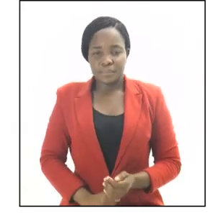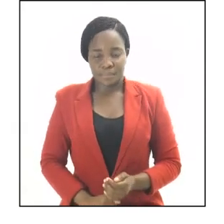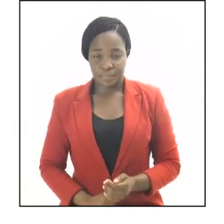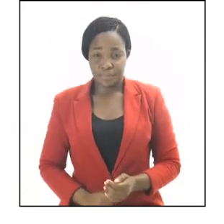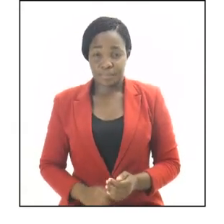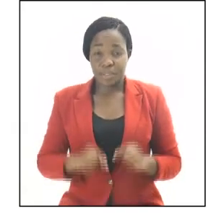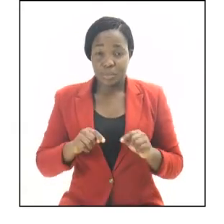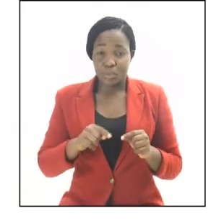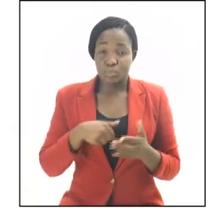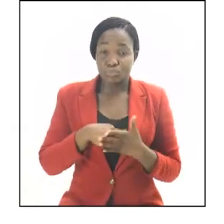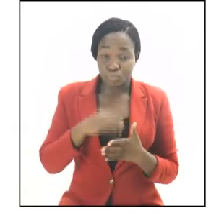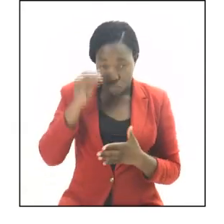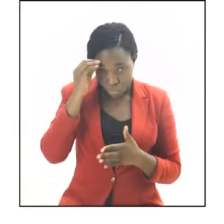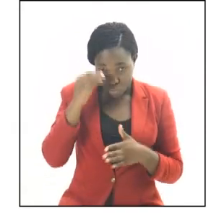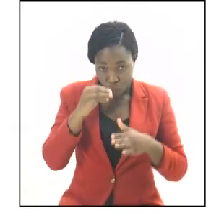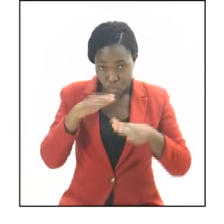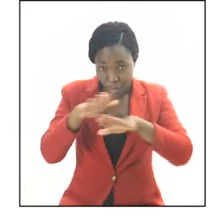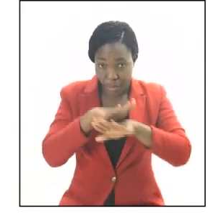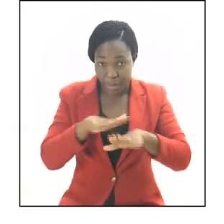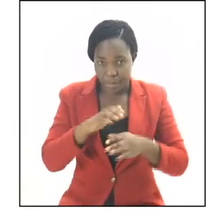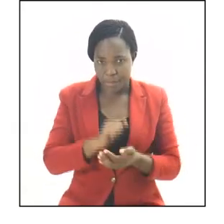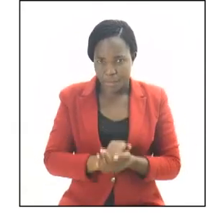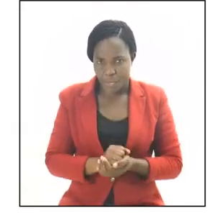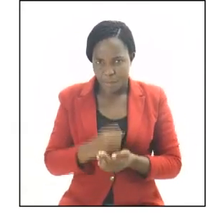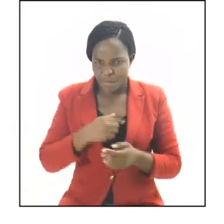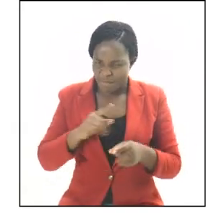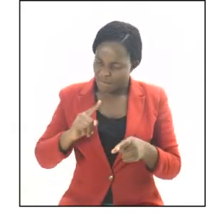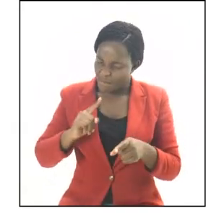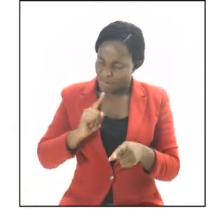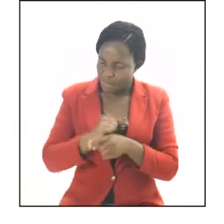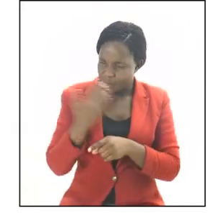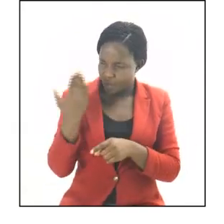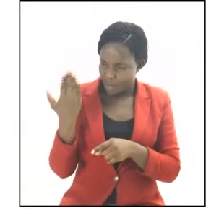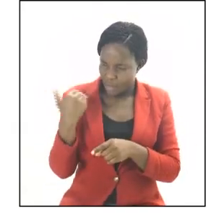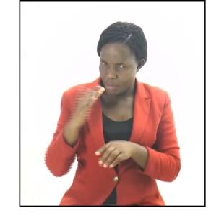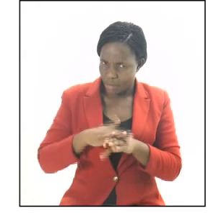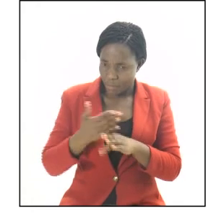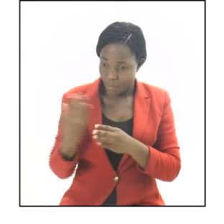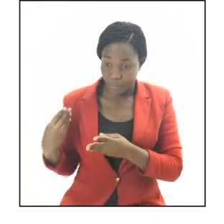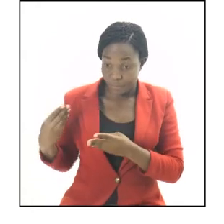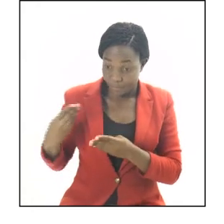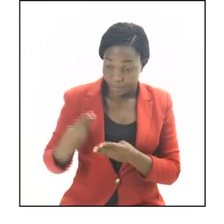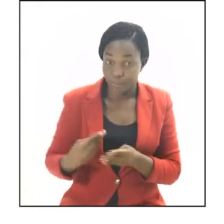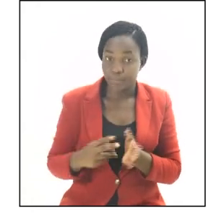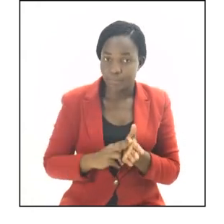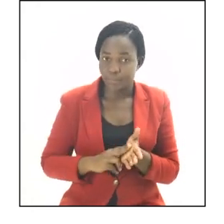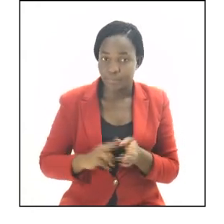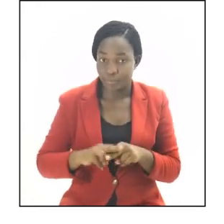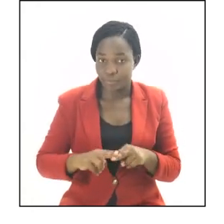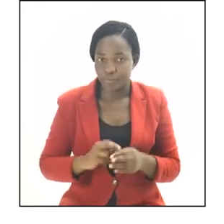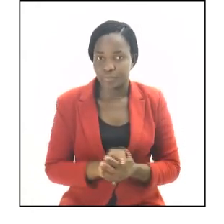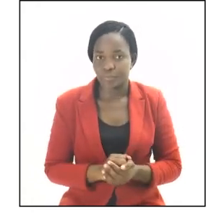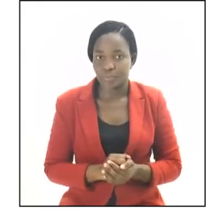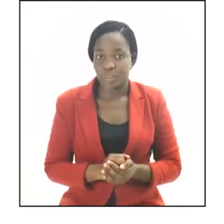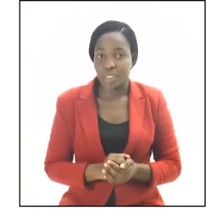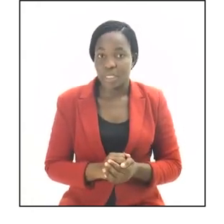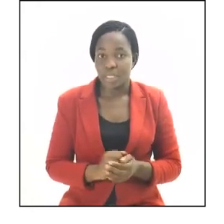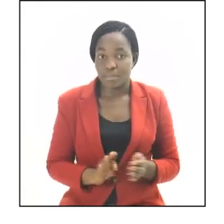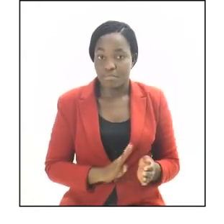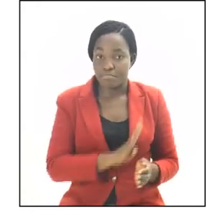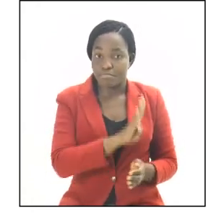of a trapezium. Let's use our first trapezium again. The bases are 4